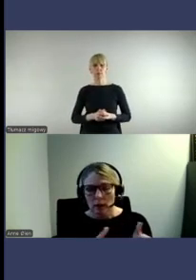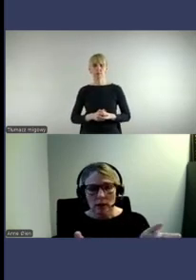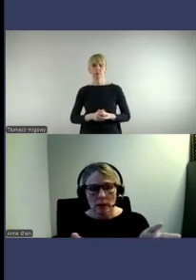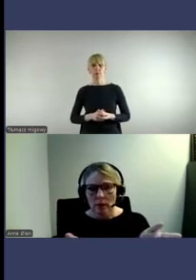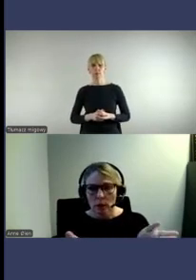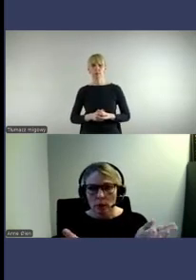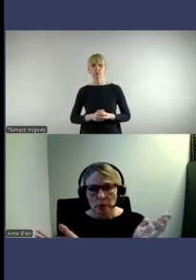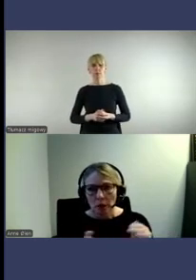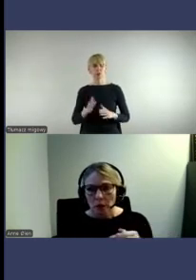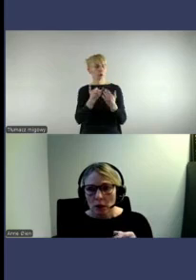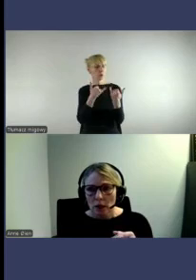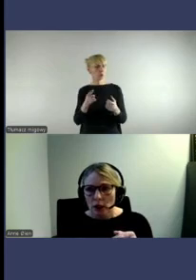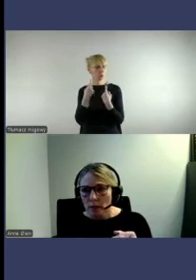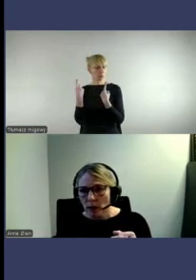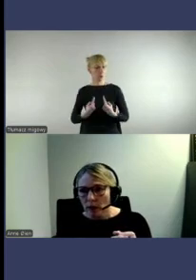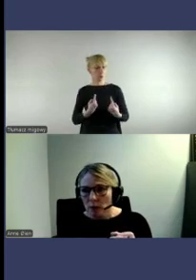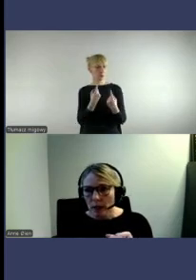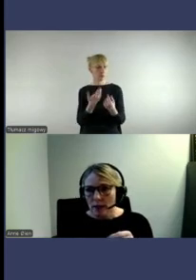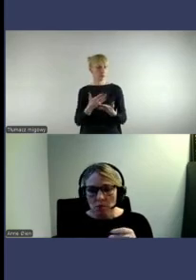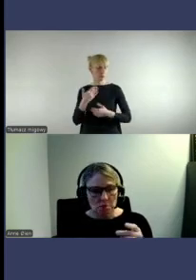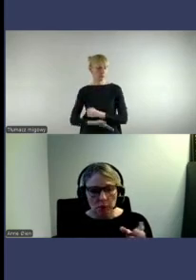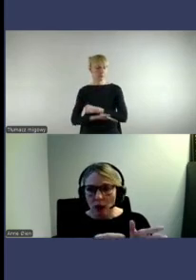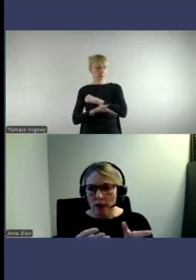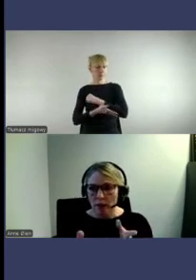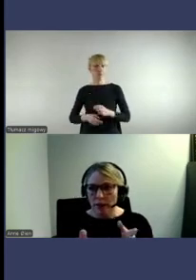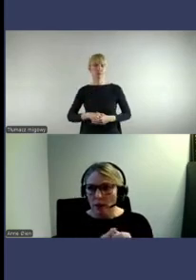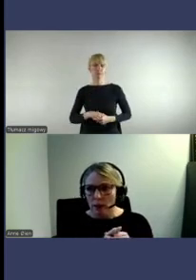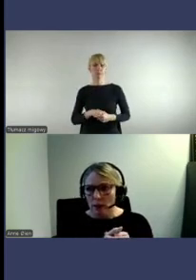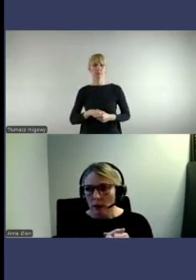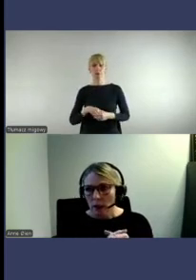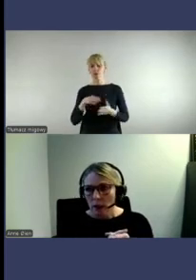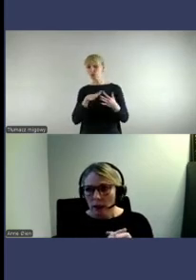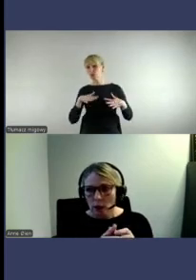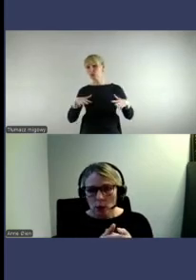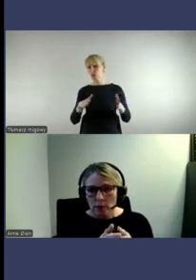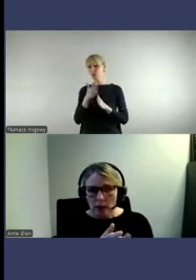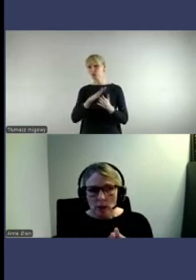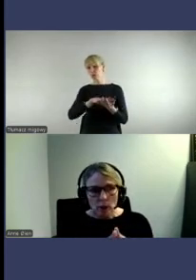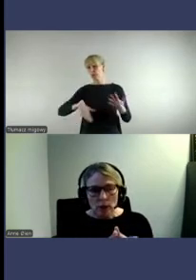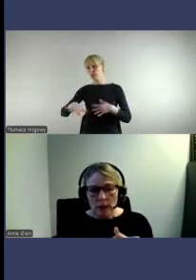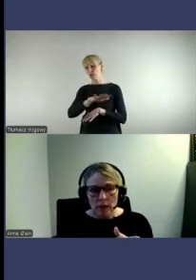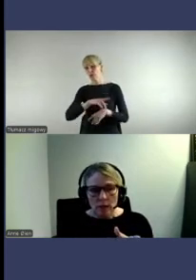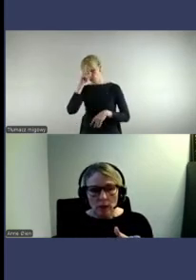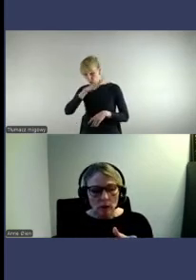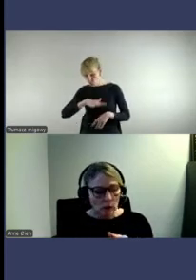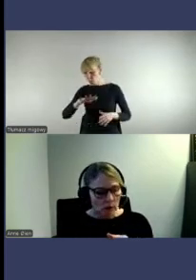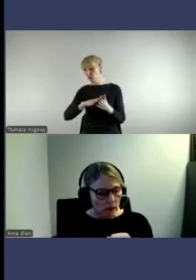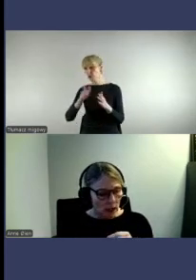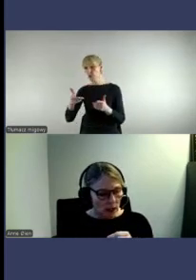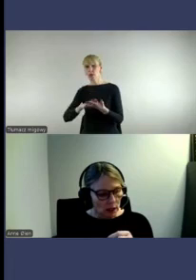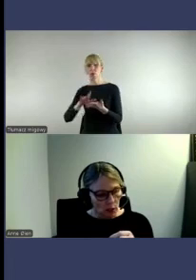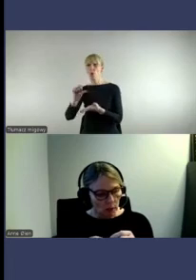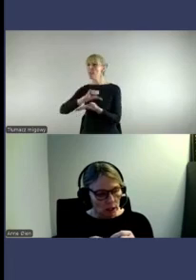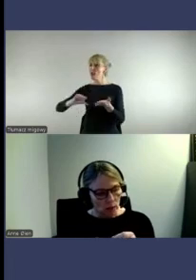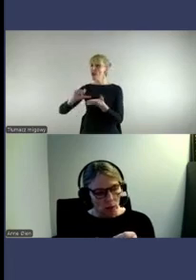And this is everything from shared public spaces and parks and playgrounds and inclusive neighborhoods. And one of the